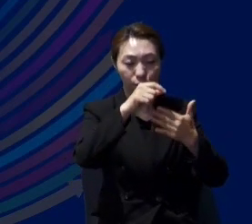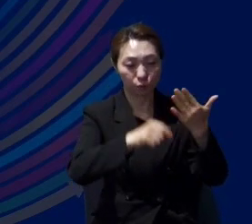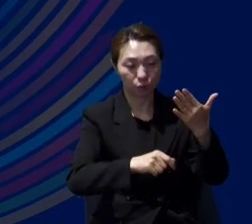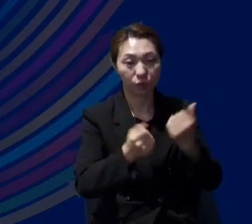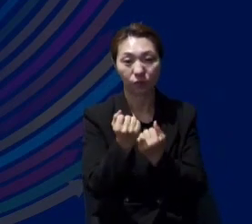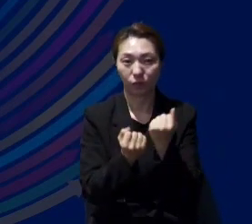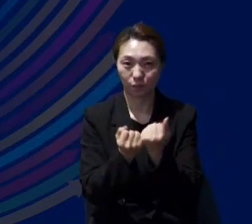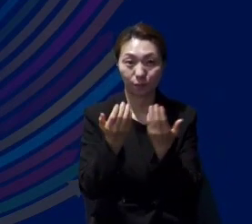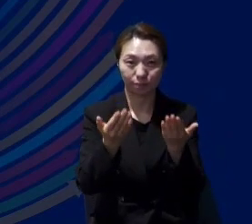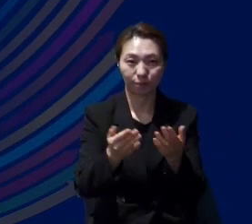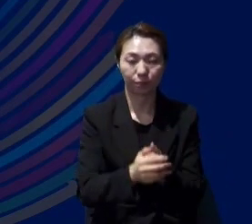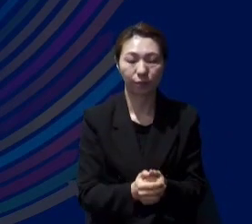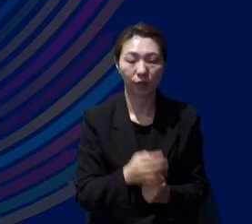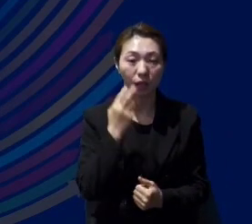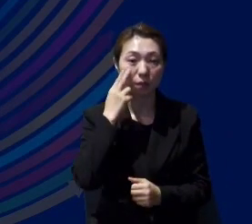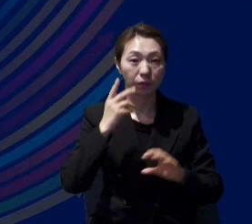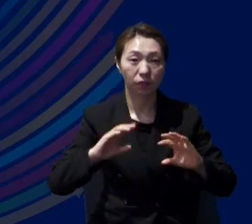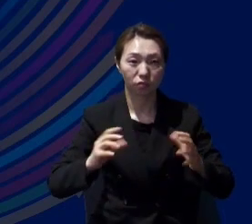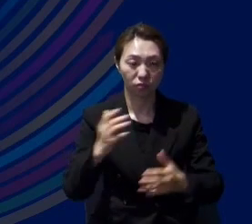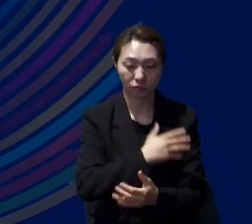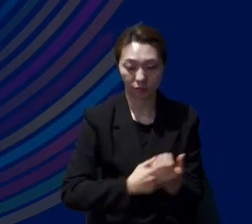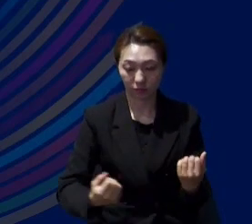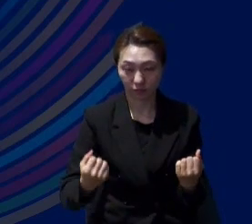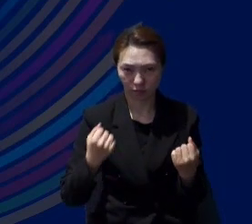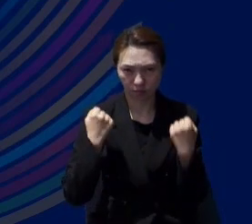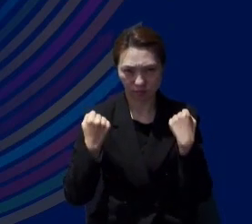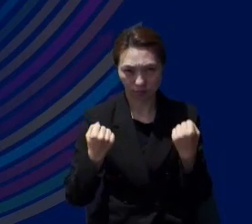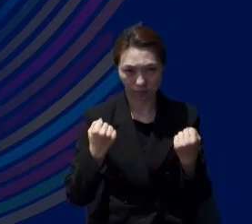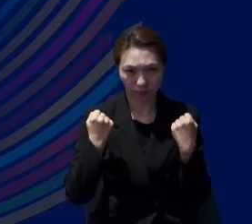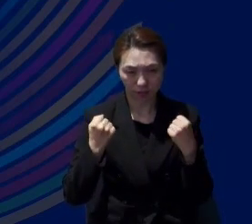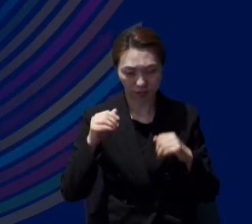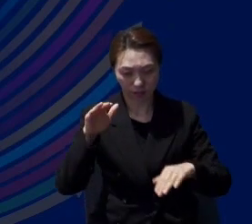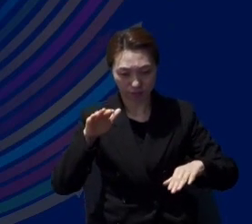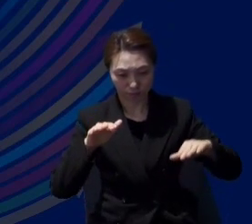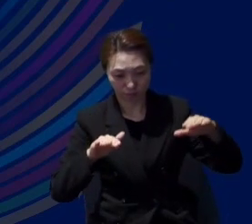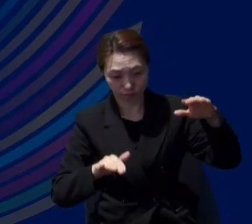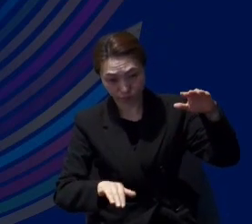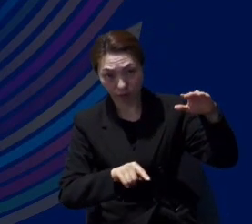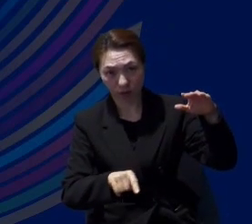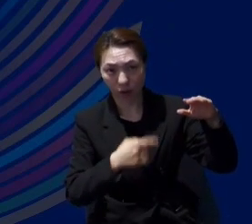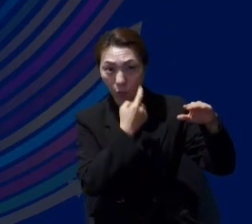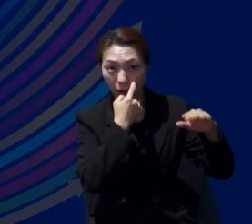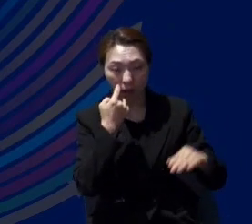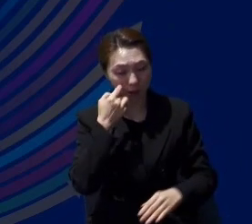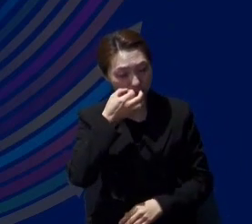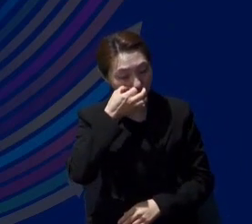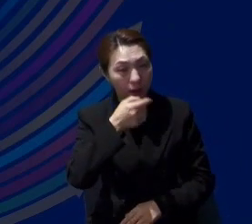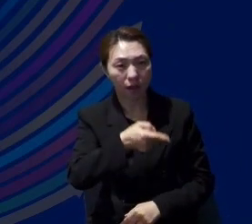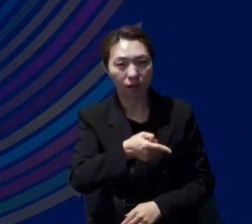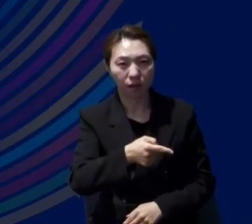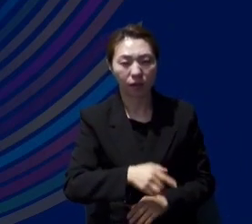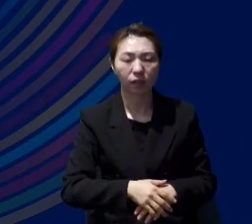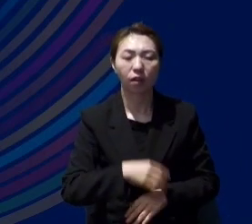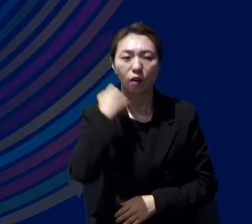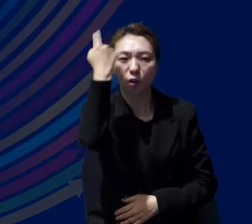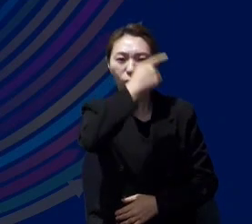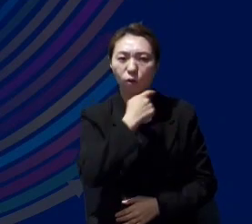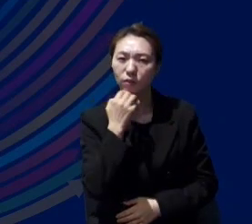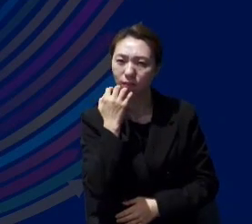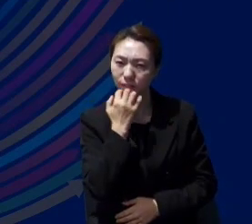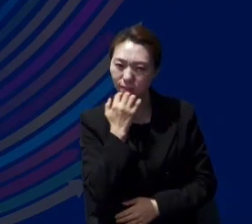of disease and health disparities in the US at the county level and stratified by racial and ethnic group. And